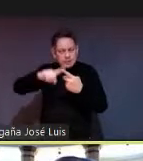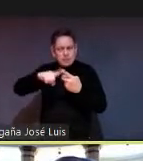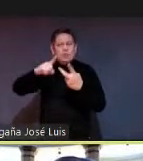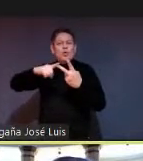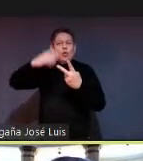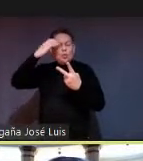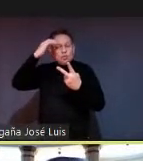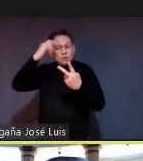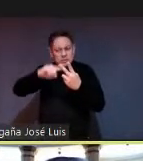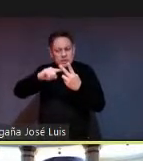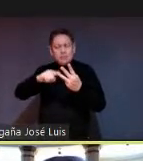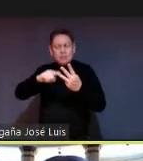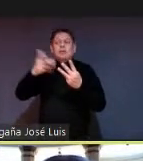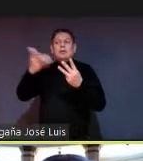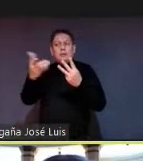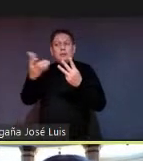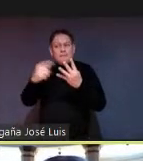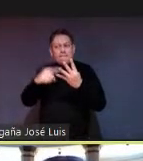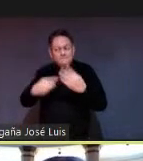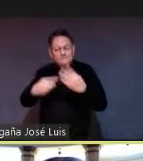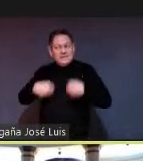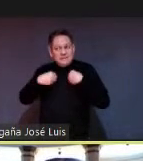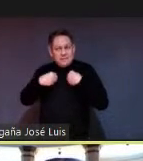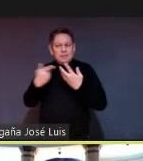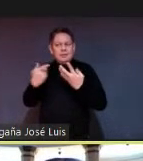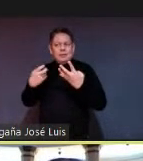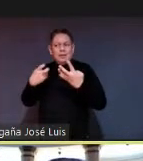living together, and learning how to do.